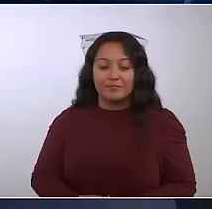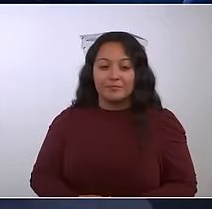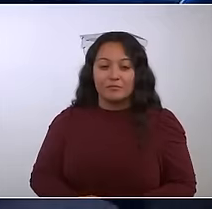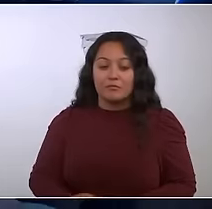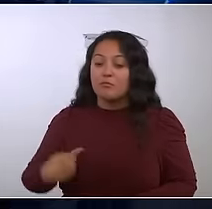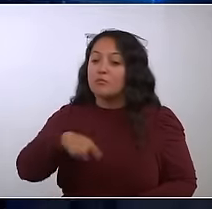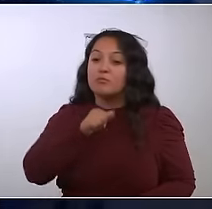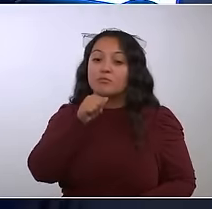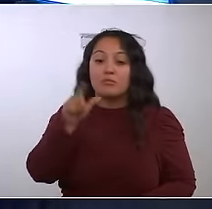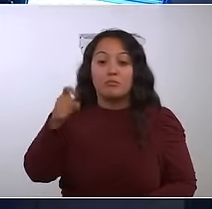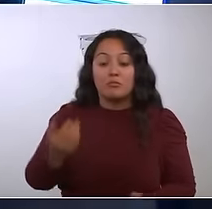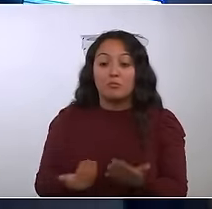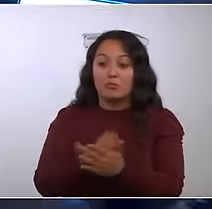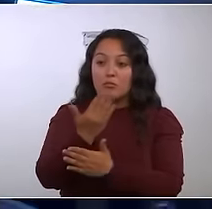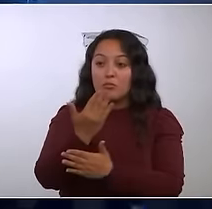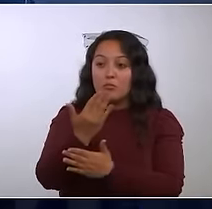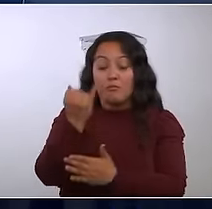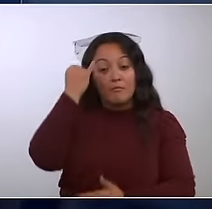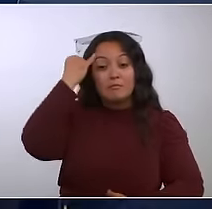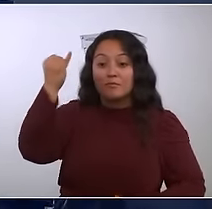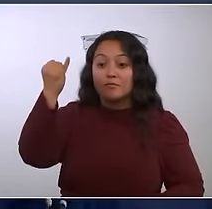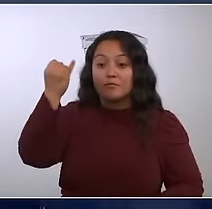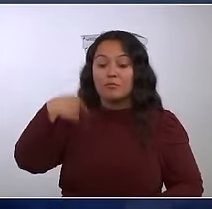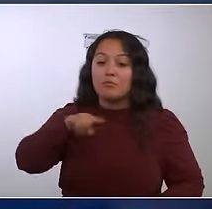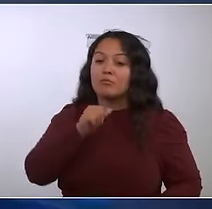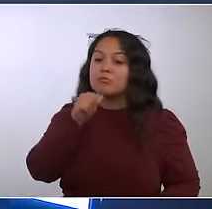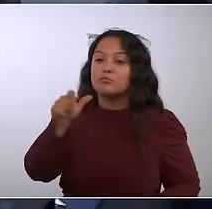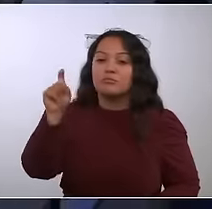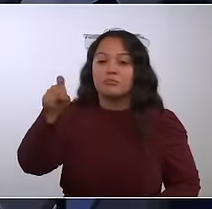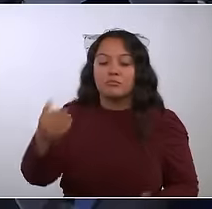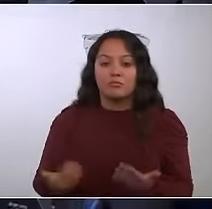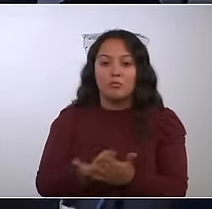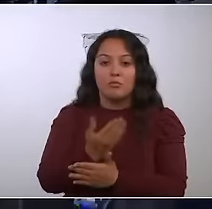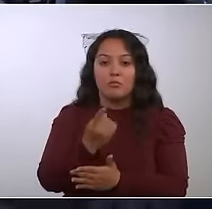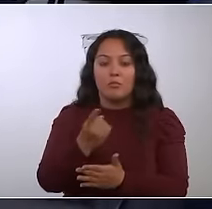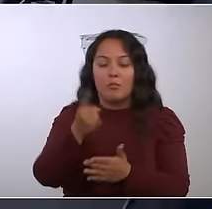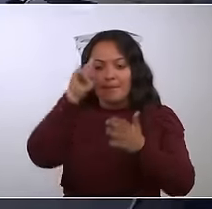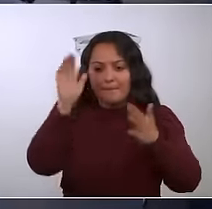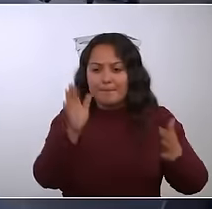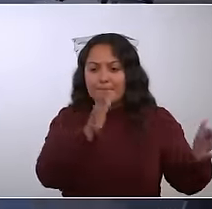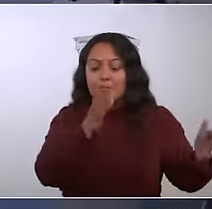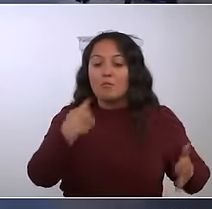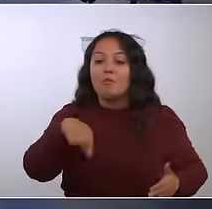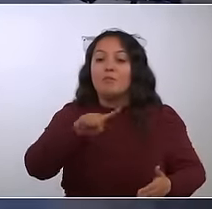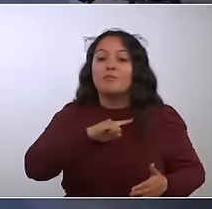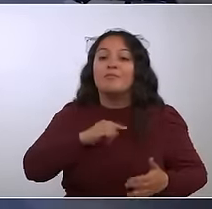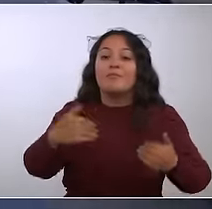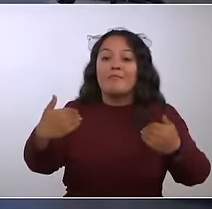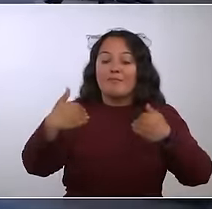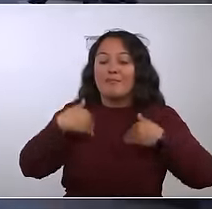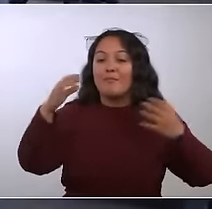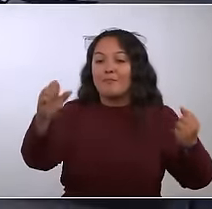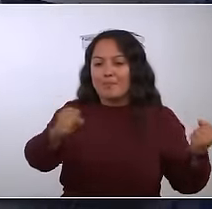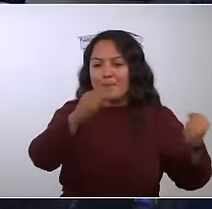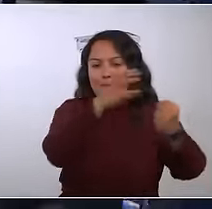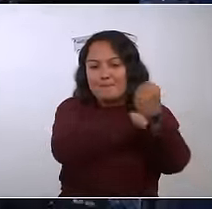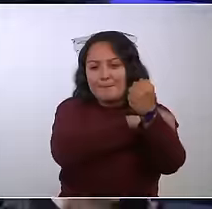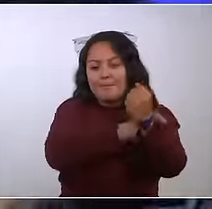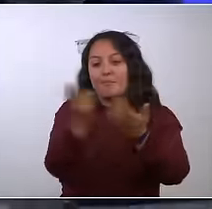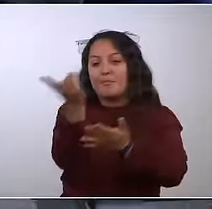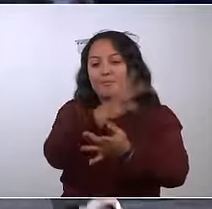We don't need new ideas. No necesitamos nuevas ideas. We don't need new methods. No necesitamos nuevos métodos. We have the power. Tenemos el poder. Of the